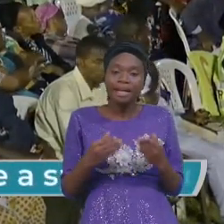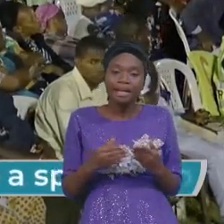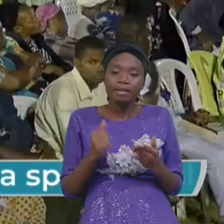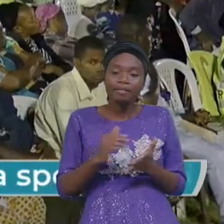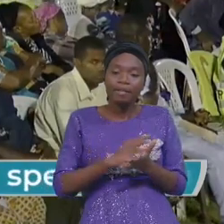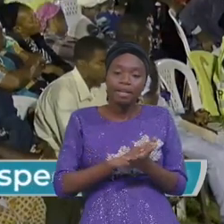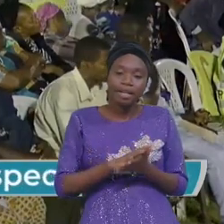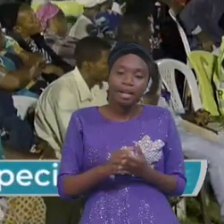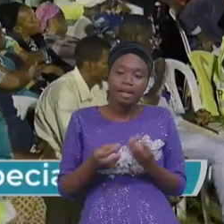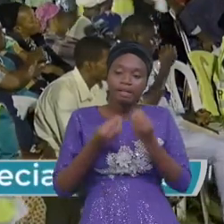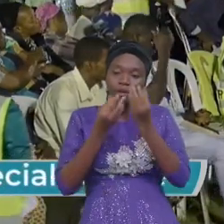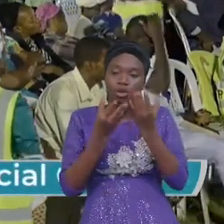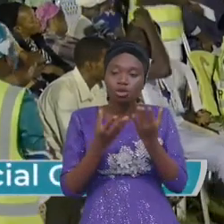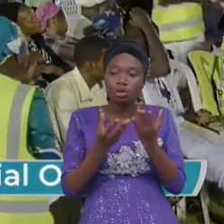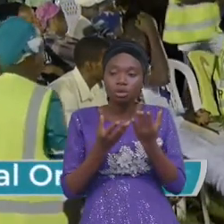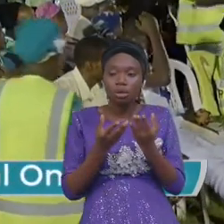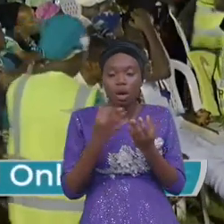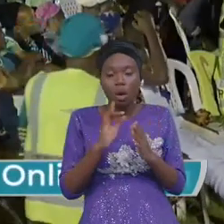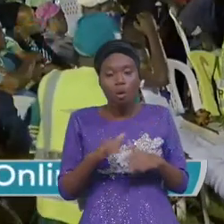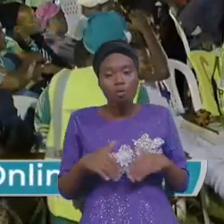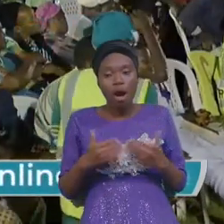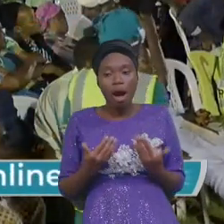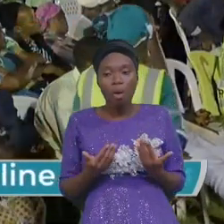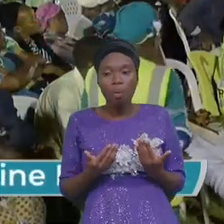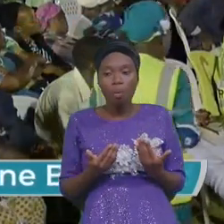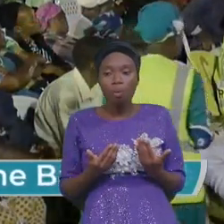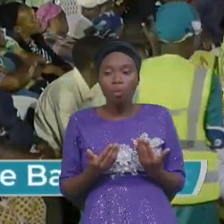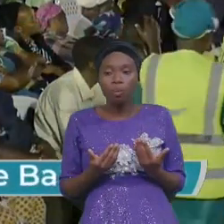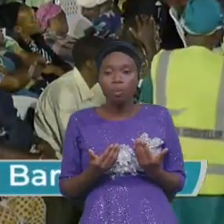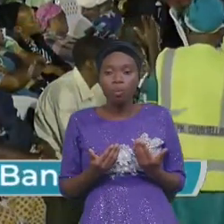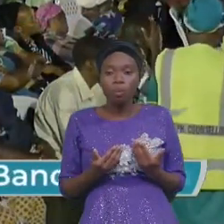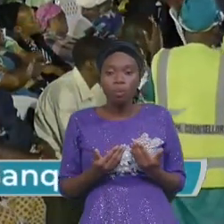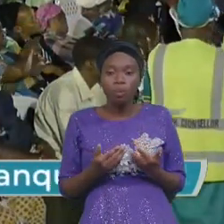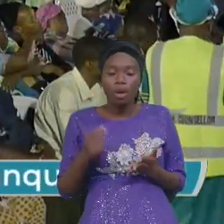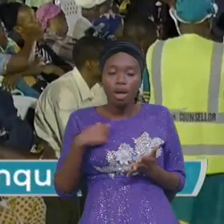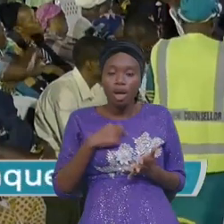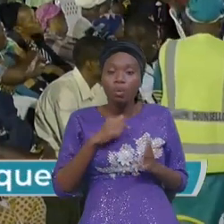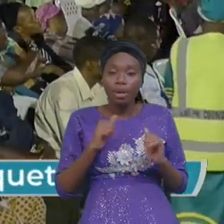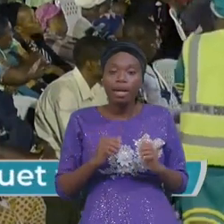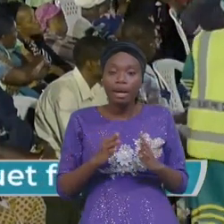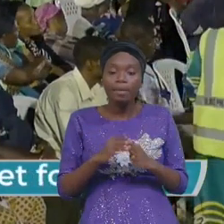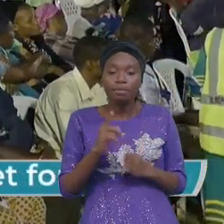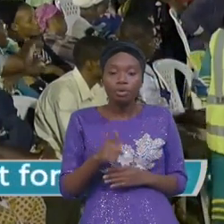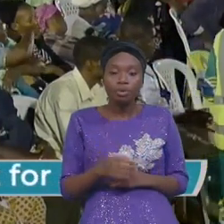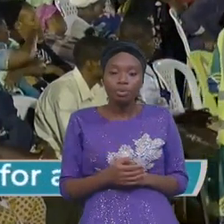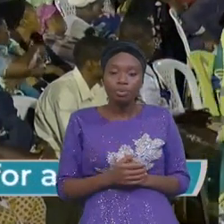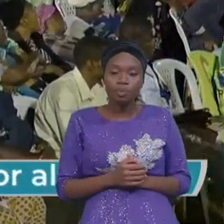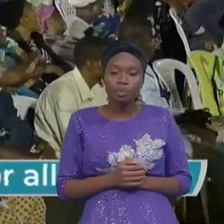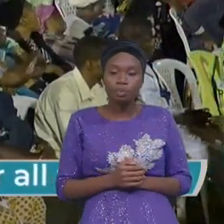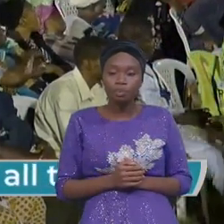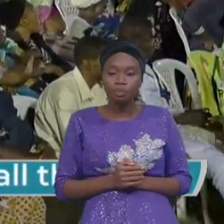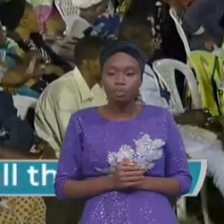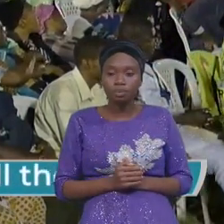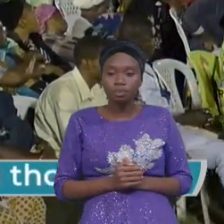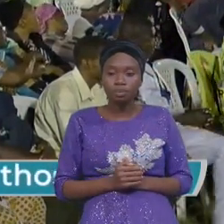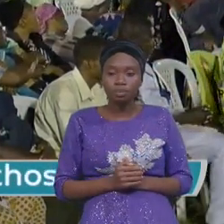detail of how we can reach you. You have